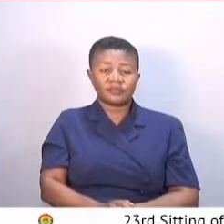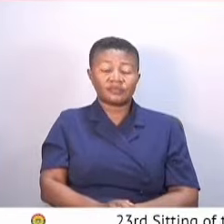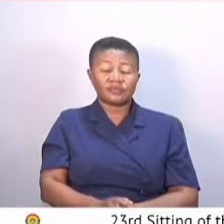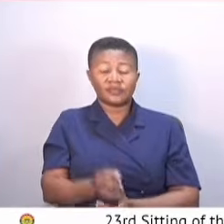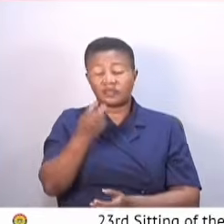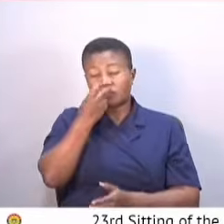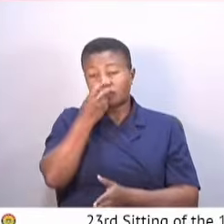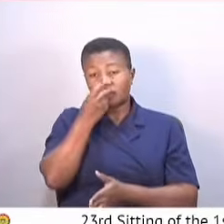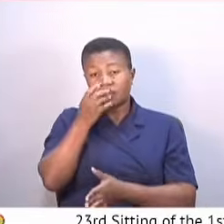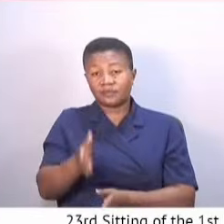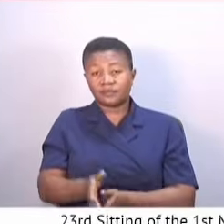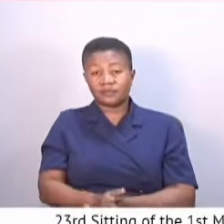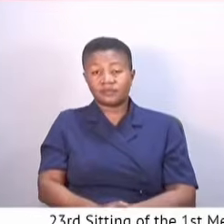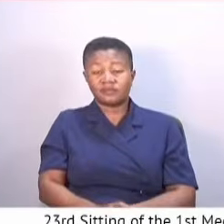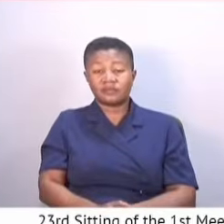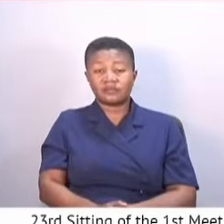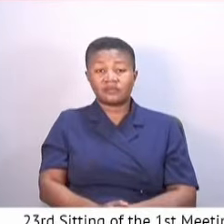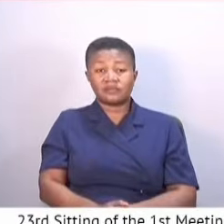Speaker,